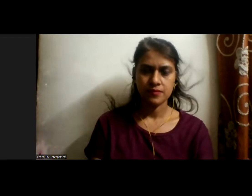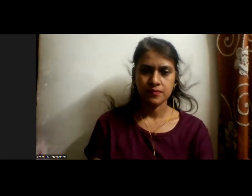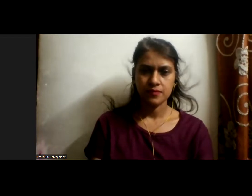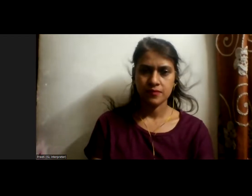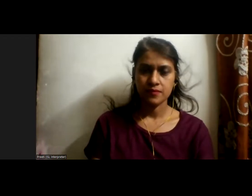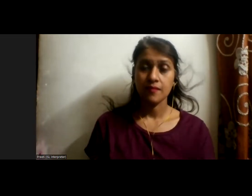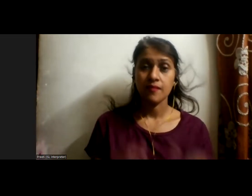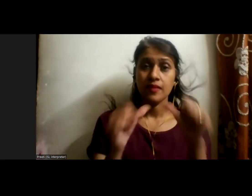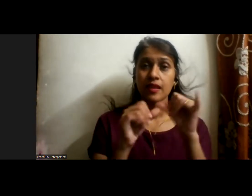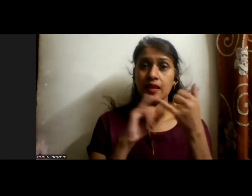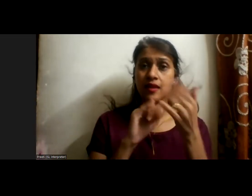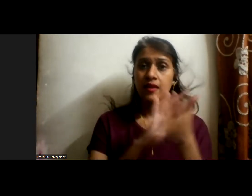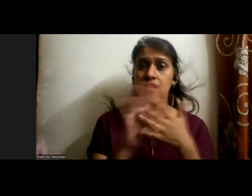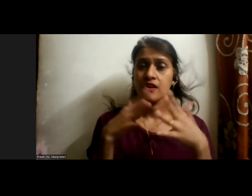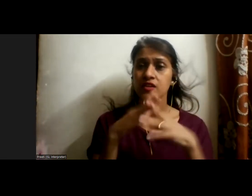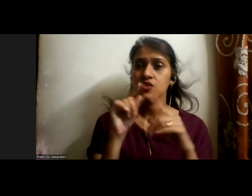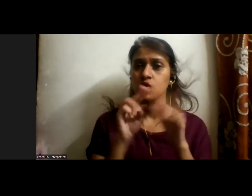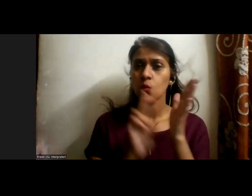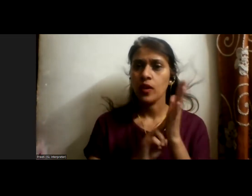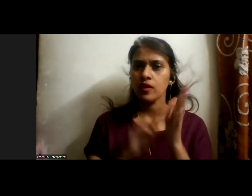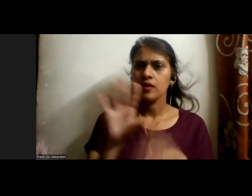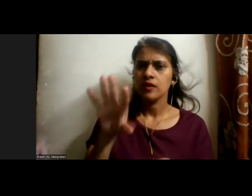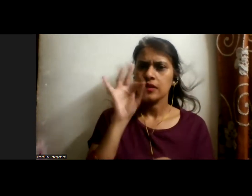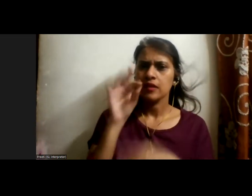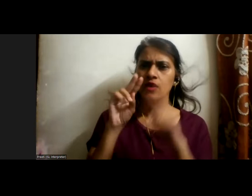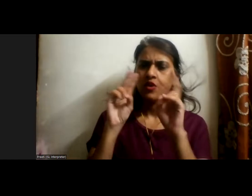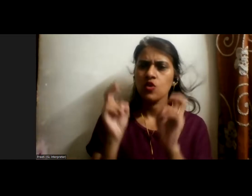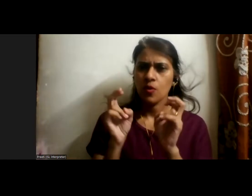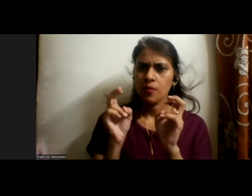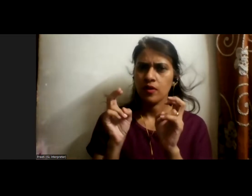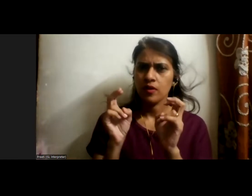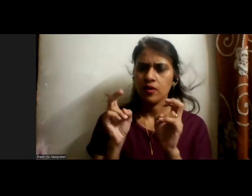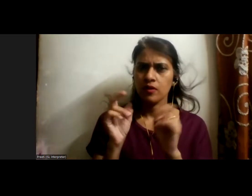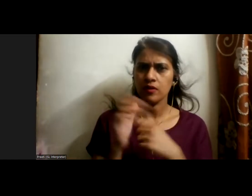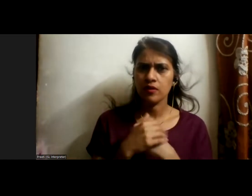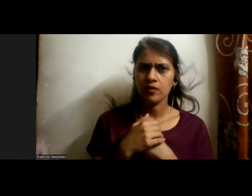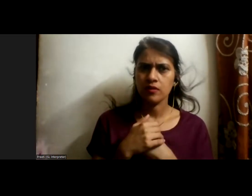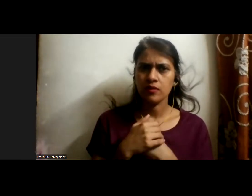Ashwin, why haven't you selected the topic already? If I may know.